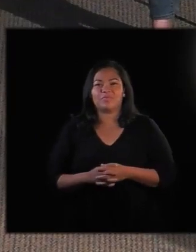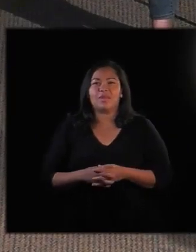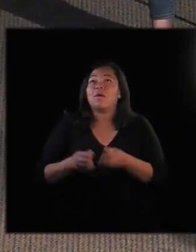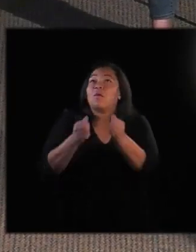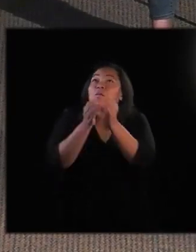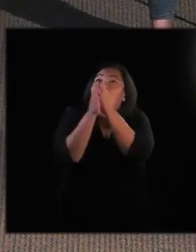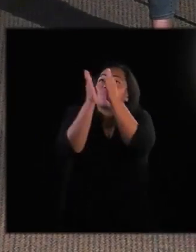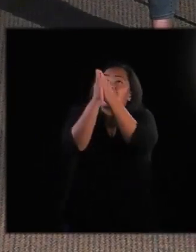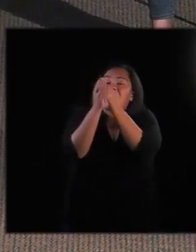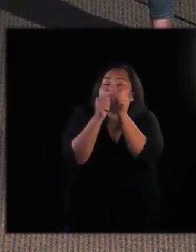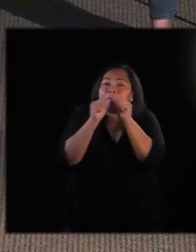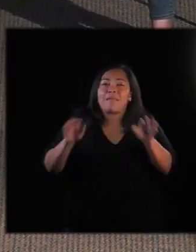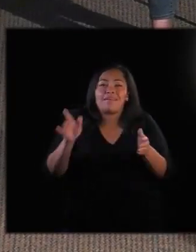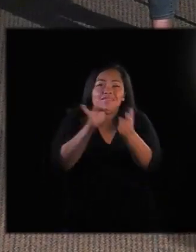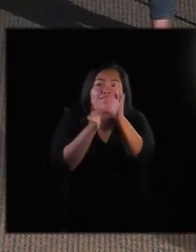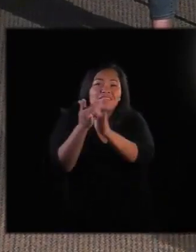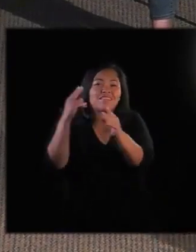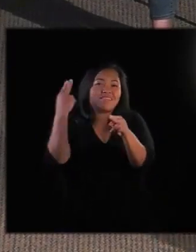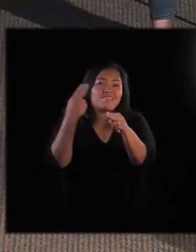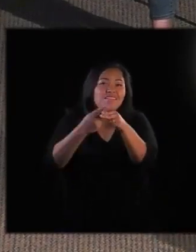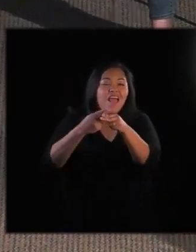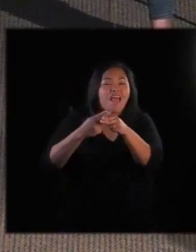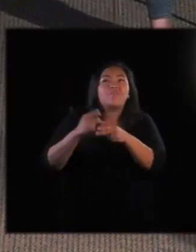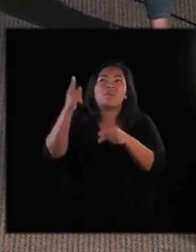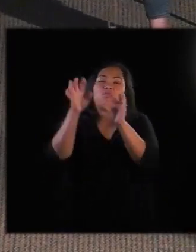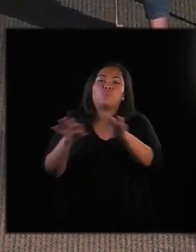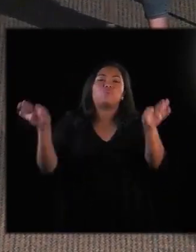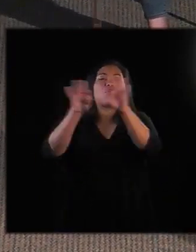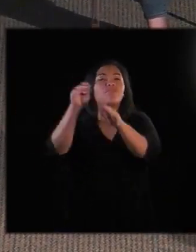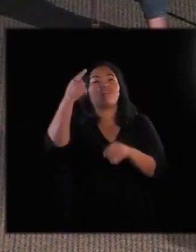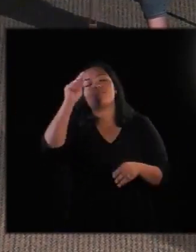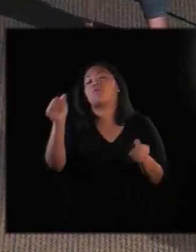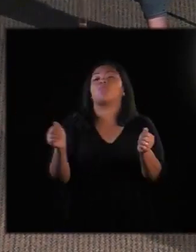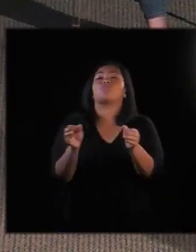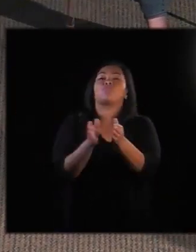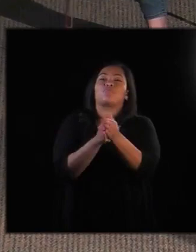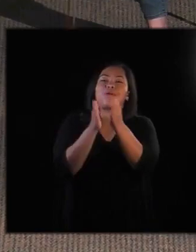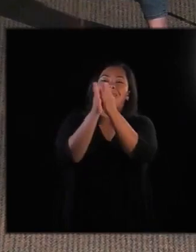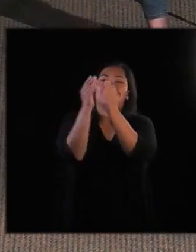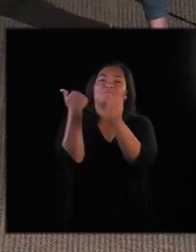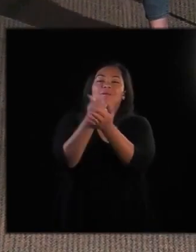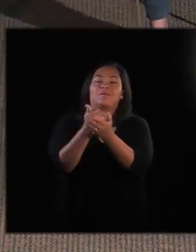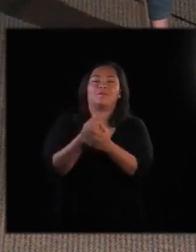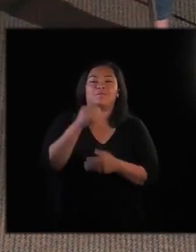We praise and we bless the name of Jesus. Truly, he's worthy to be praised. Amen.